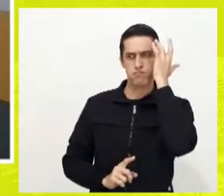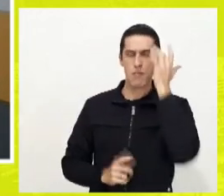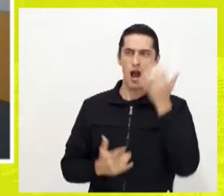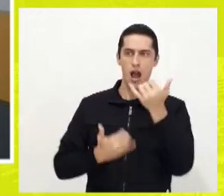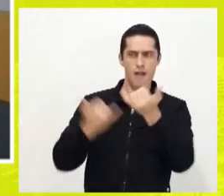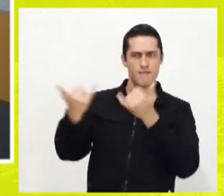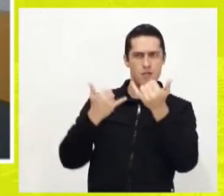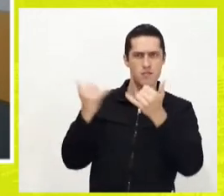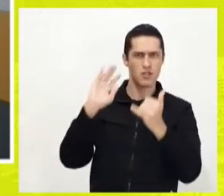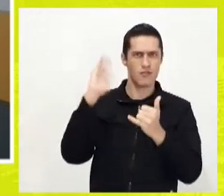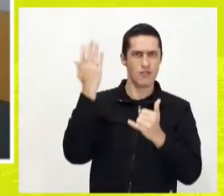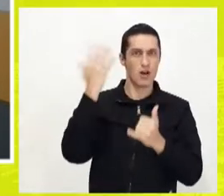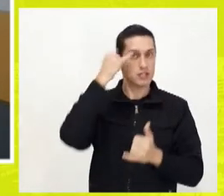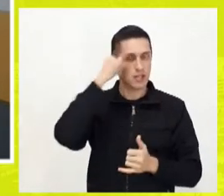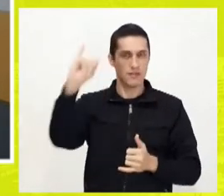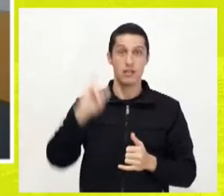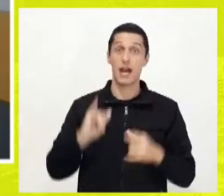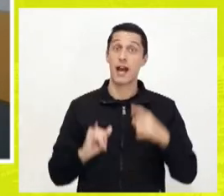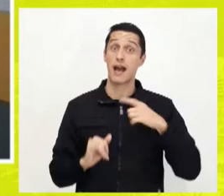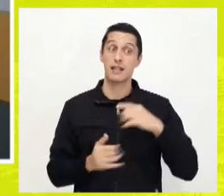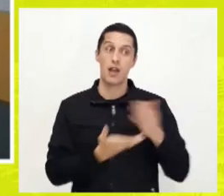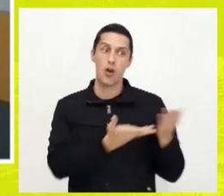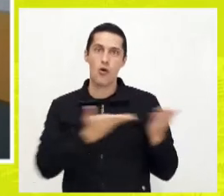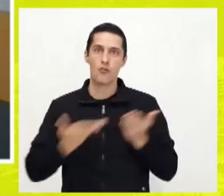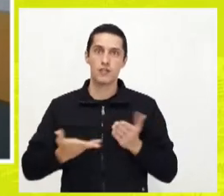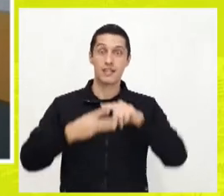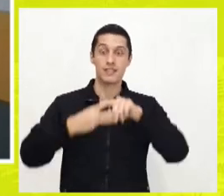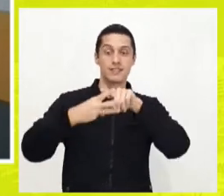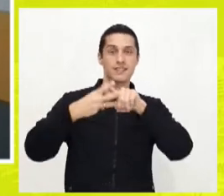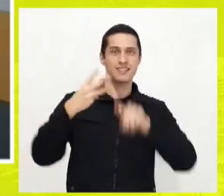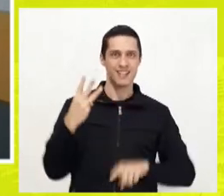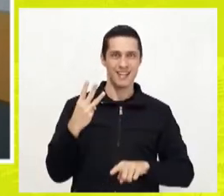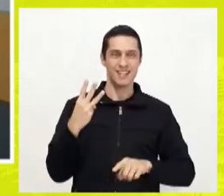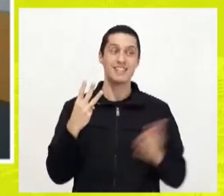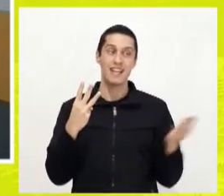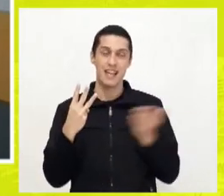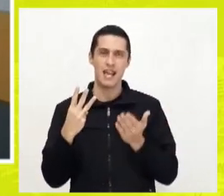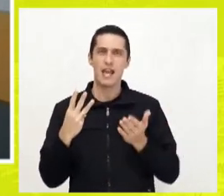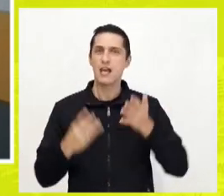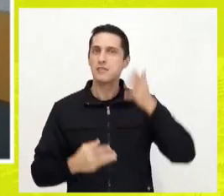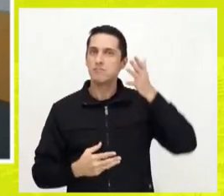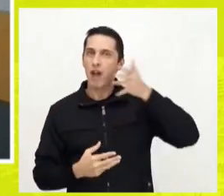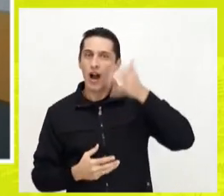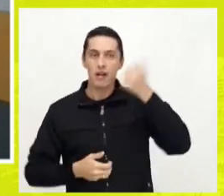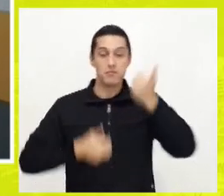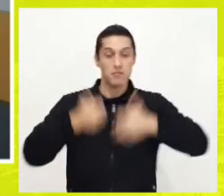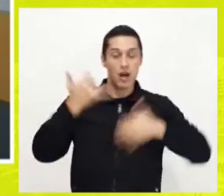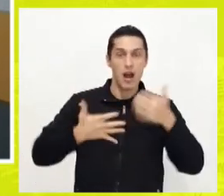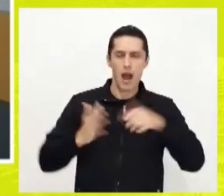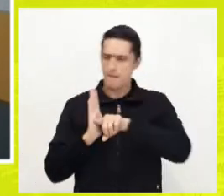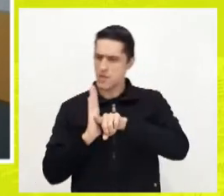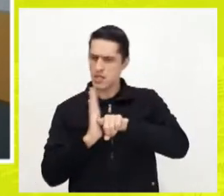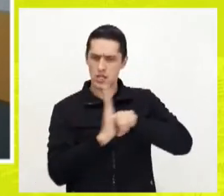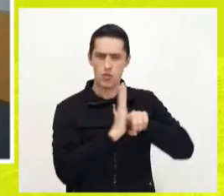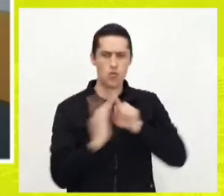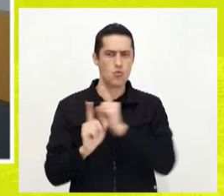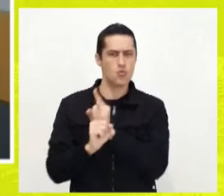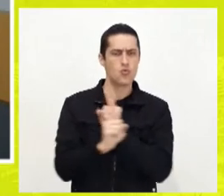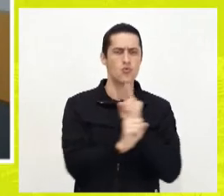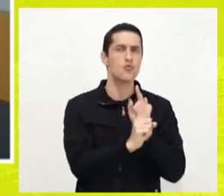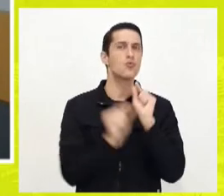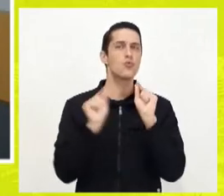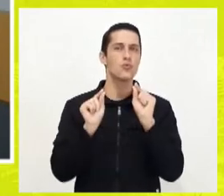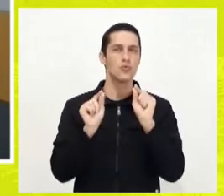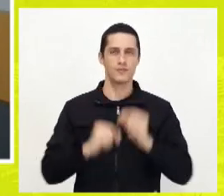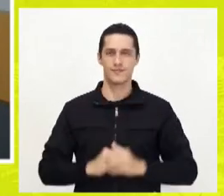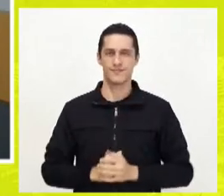fight misinformation we're gonna have three researchers to talk more about the research and to present what they have been doing uh on